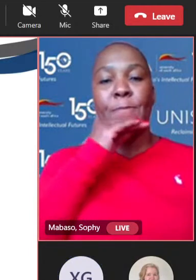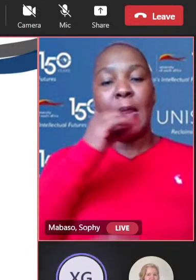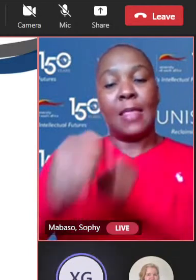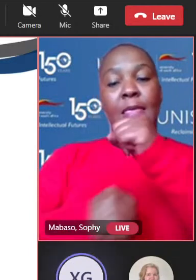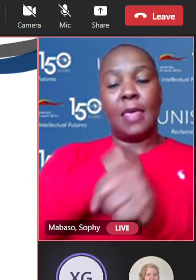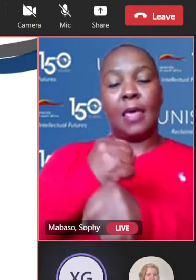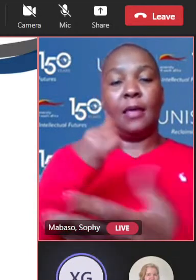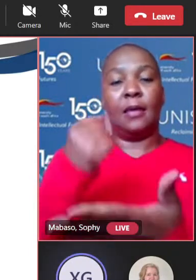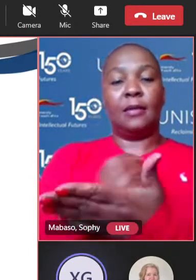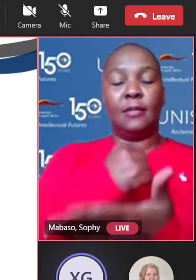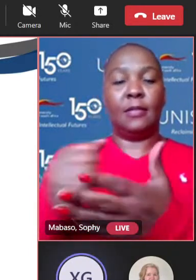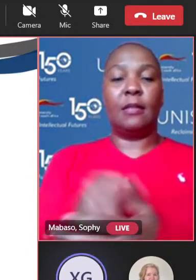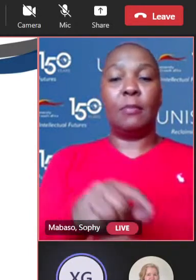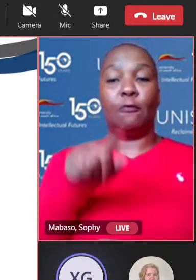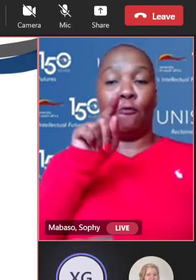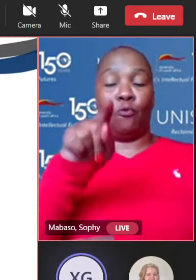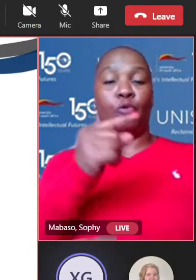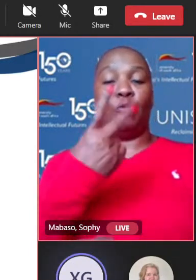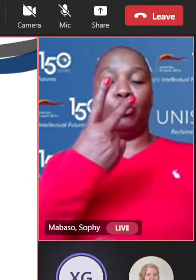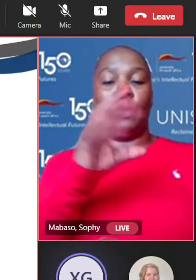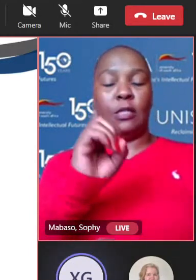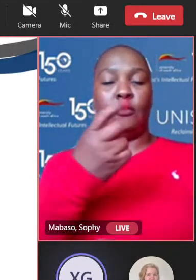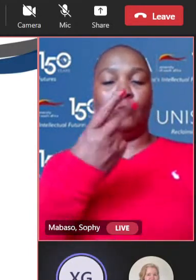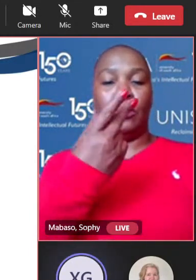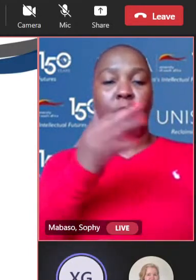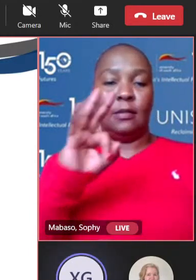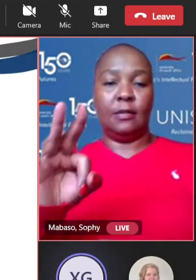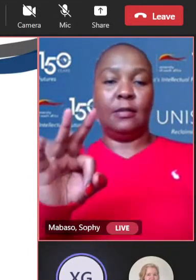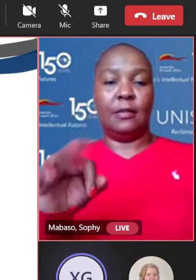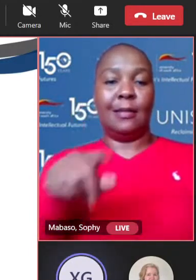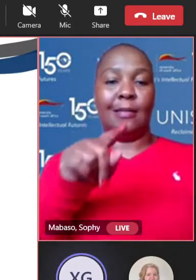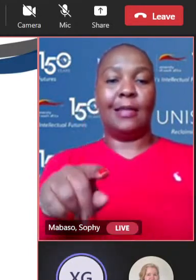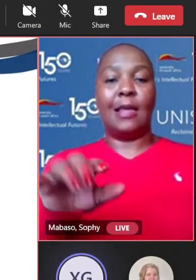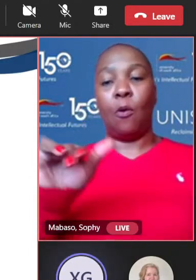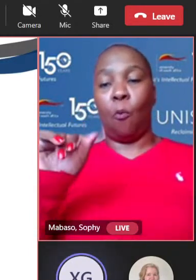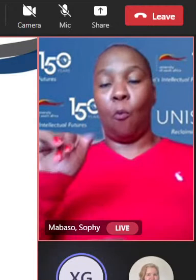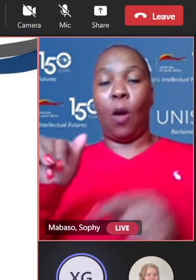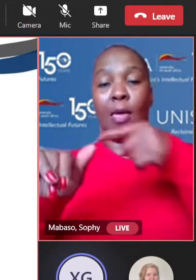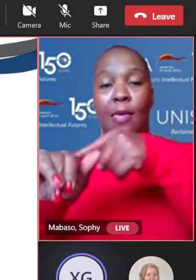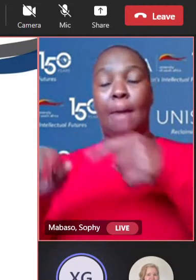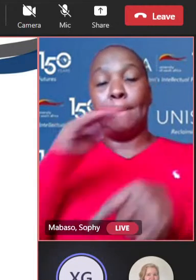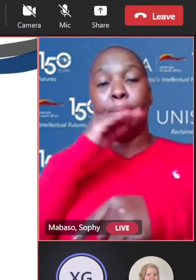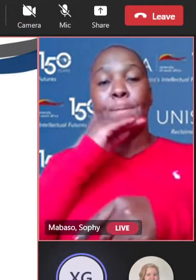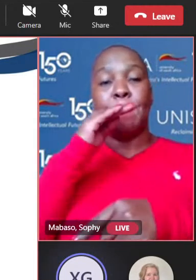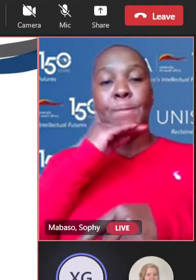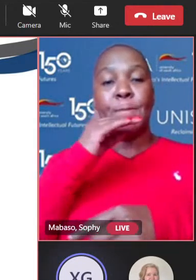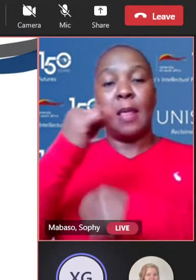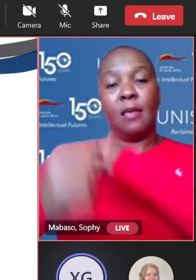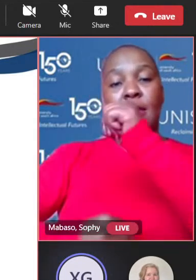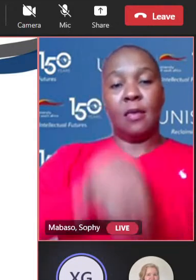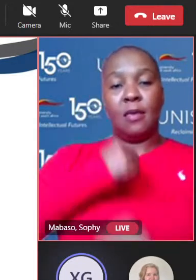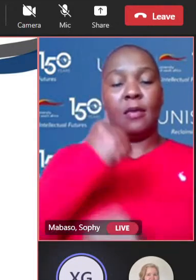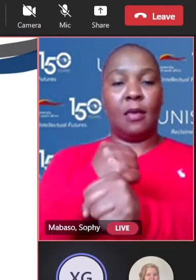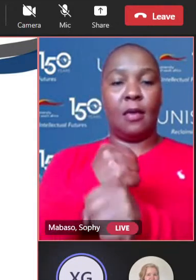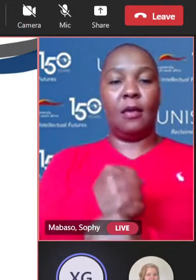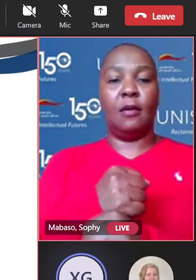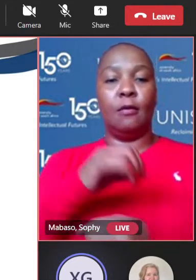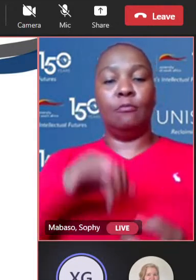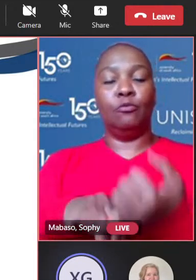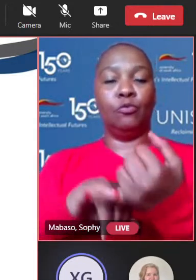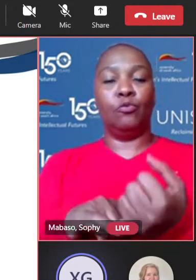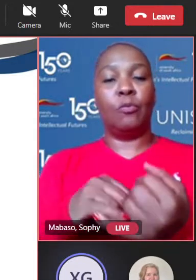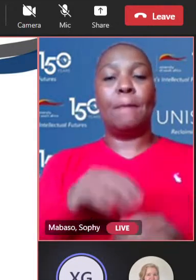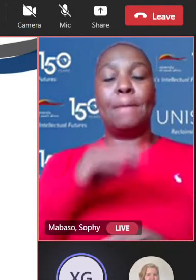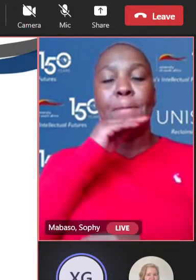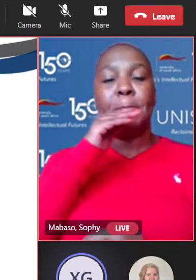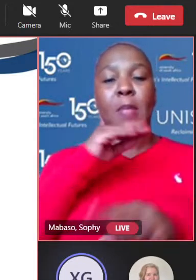23-Y means year. So it's a year module. The exams or assessments for this is only at the end of the year.